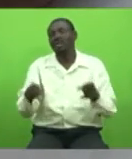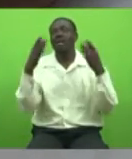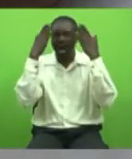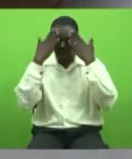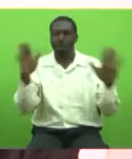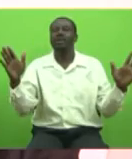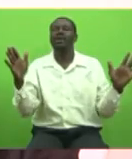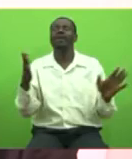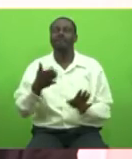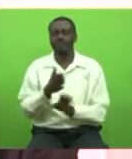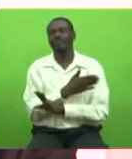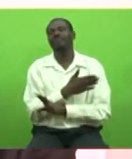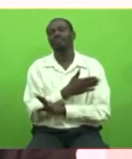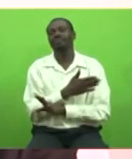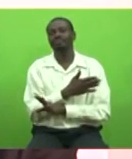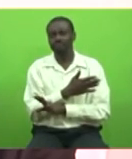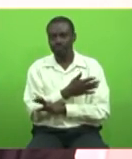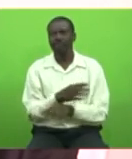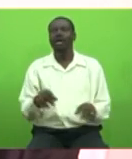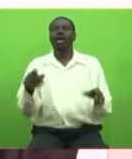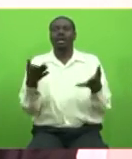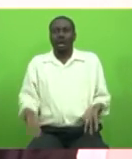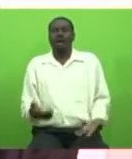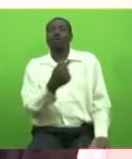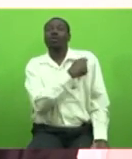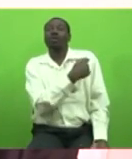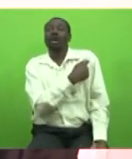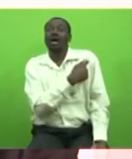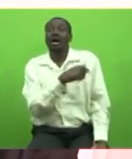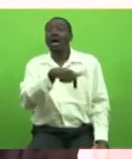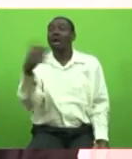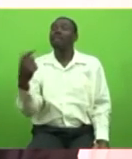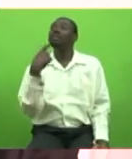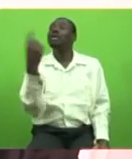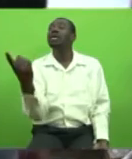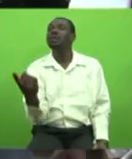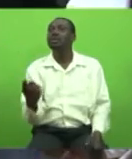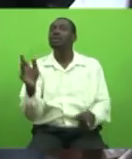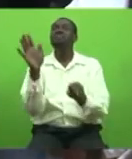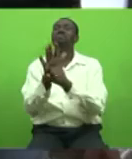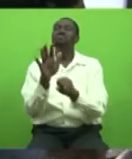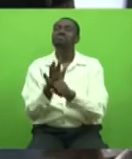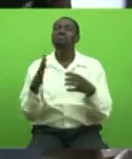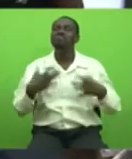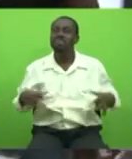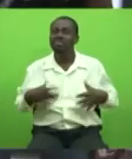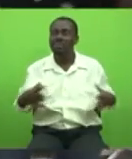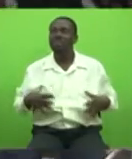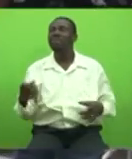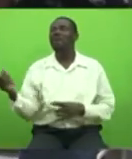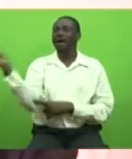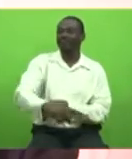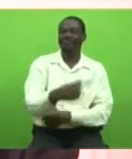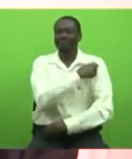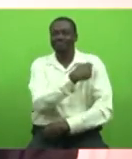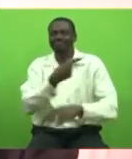Many of them come when they have showered and changed the clothes, but for people who have not changed the clothes things are very, very important. Forensically, we always say before they